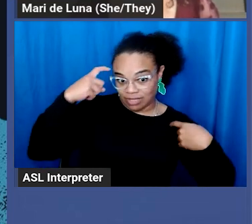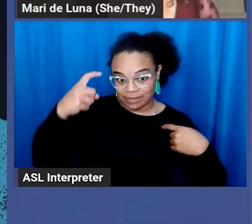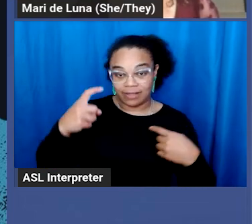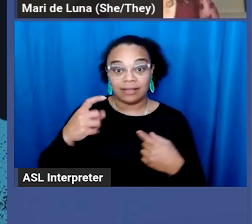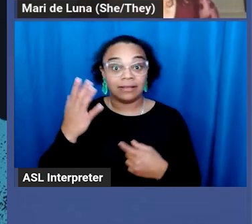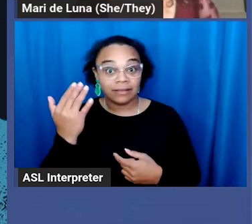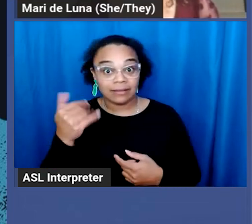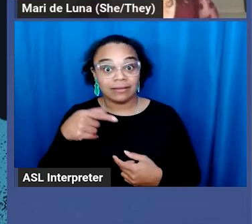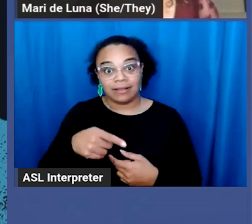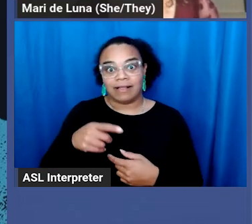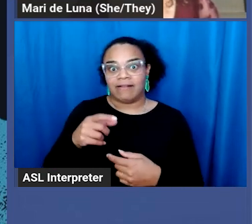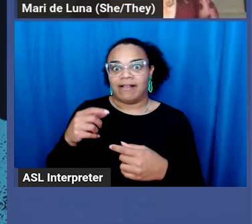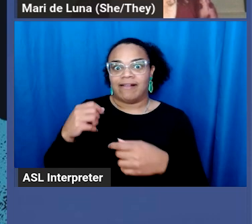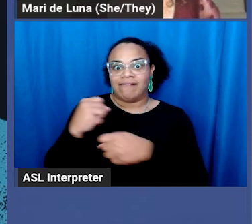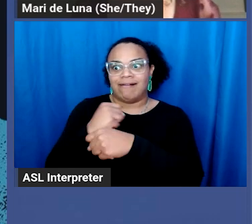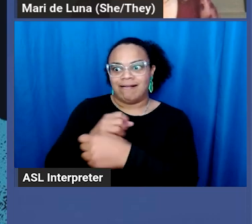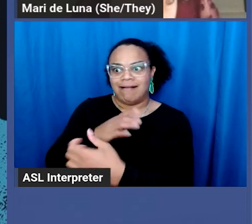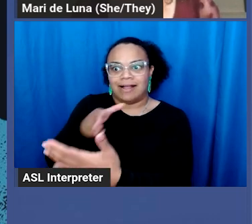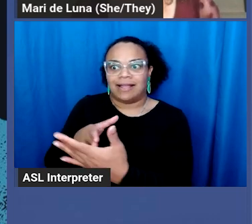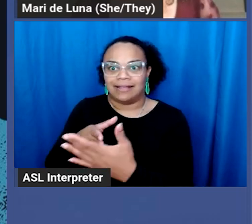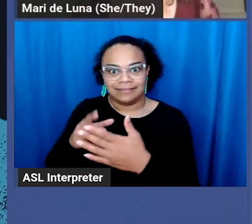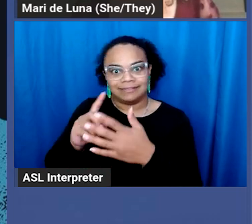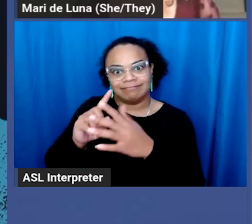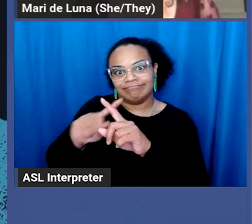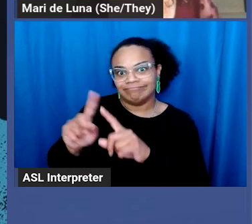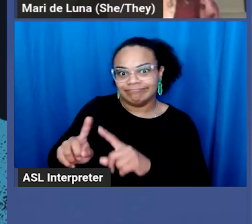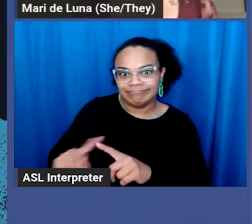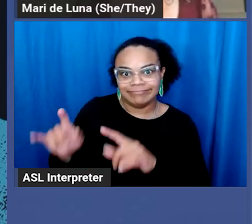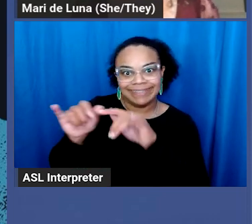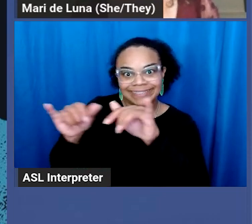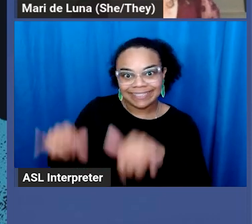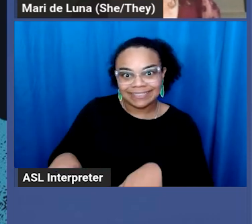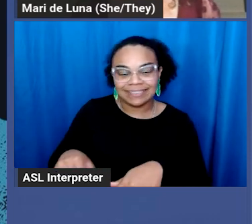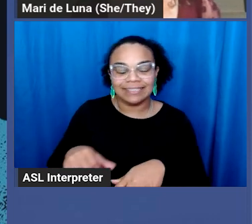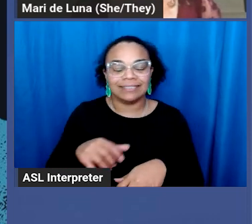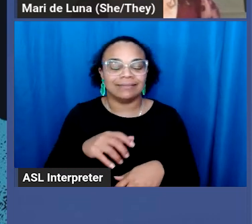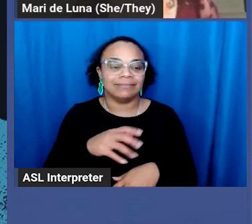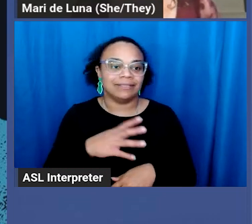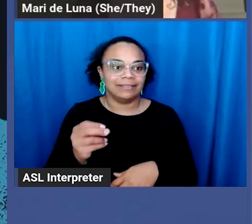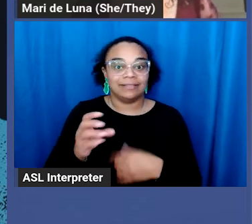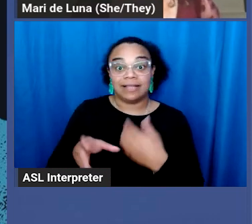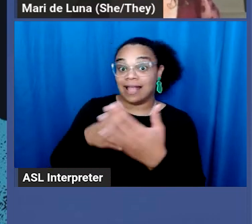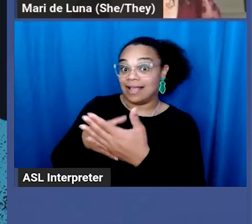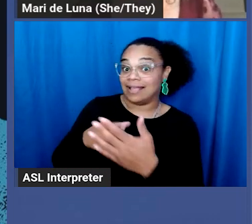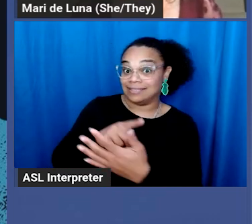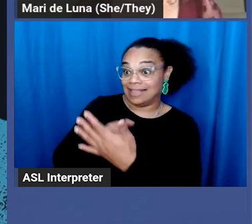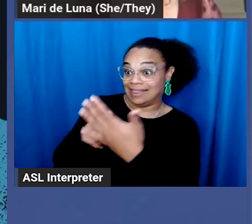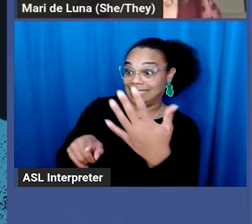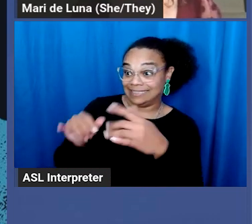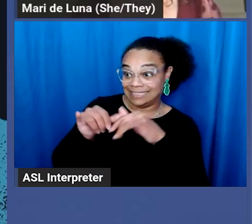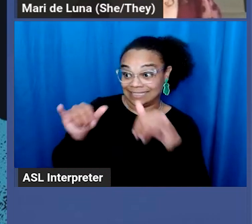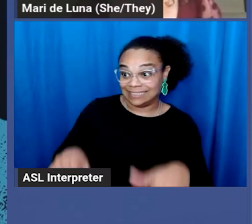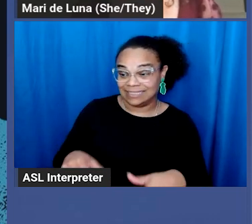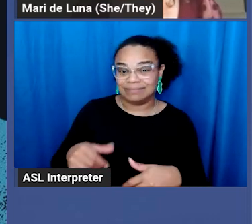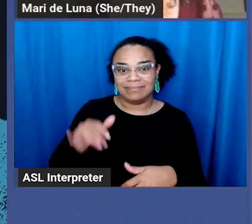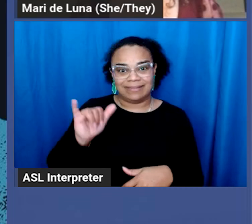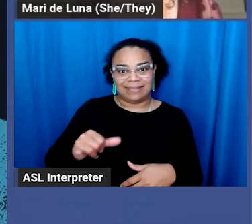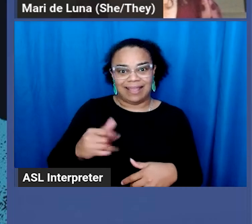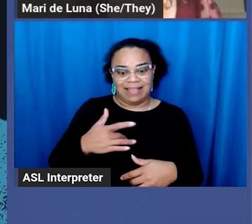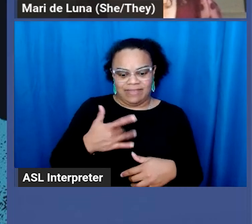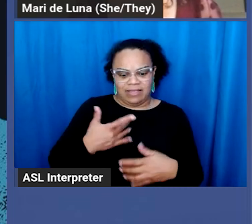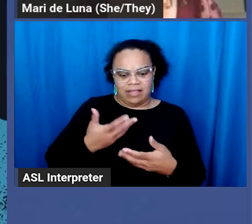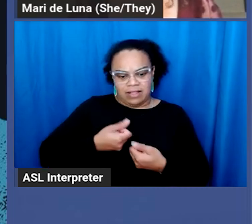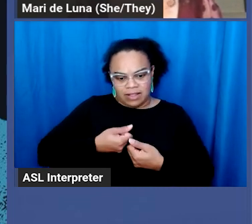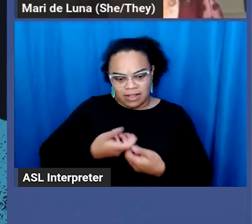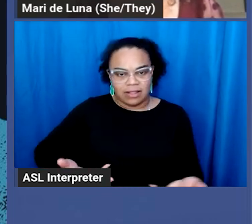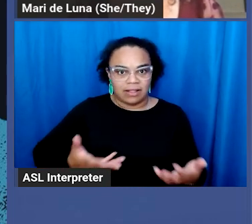fight, and against the systems, it will lead to burnout in